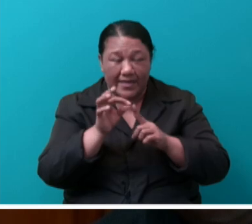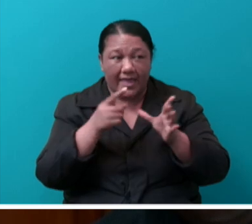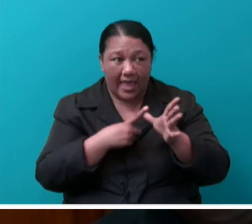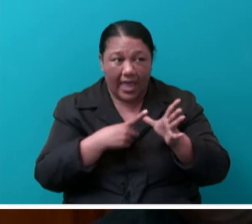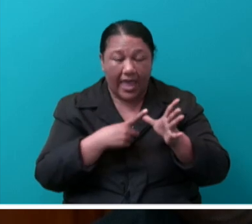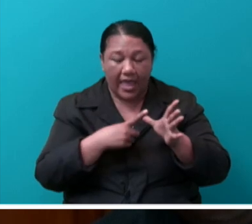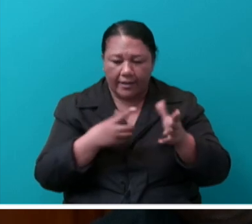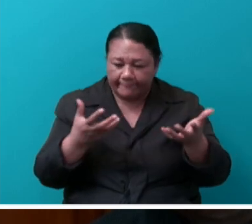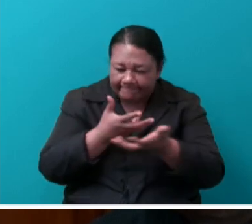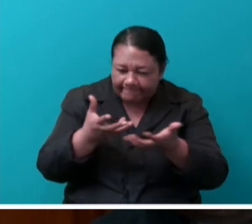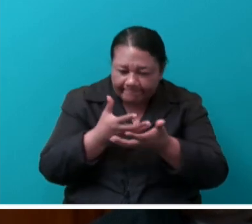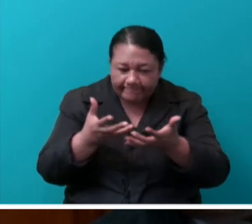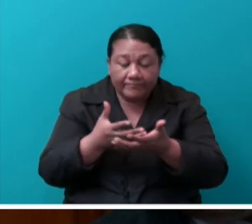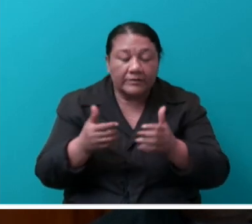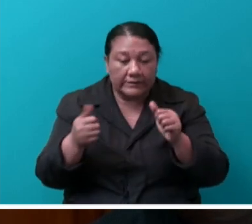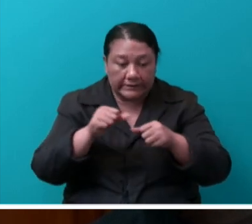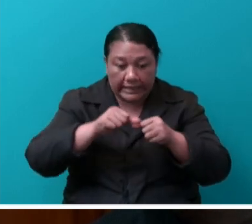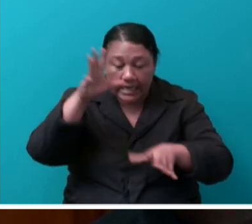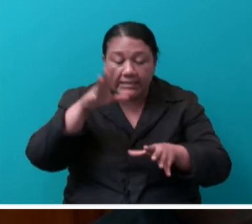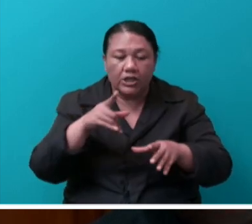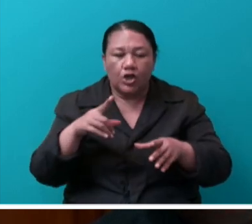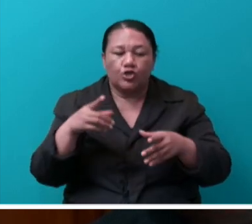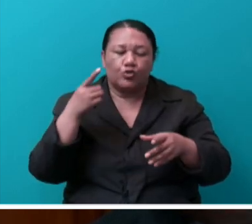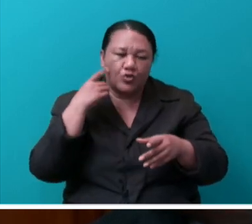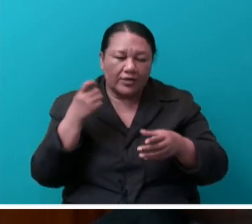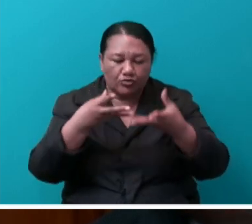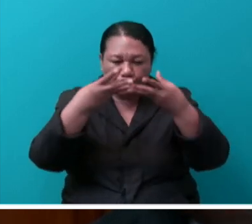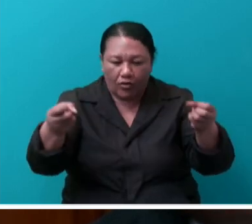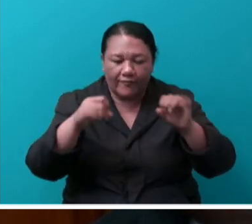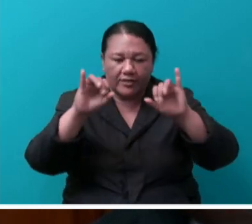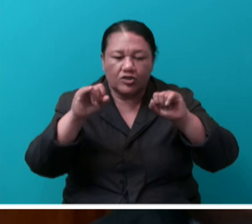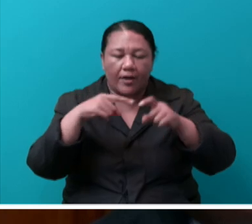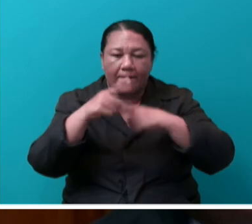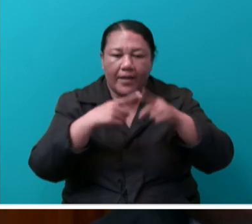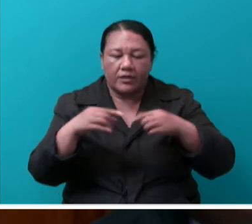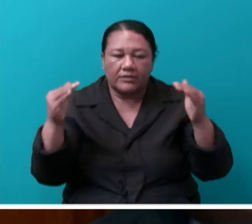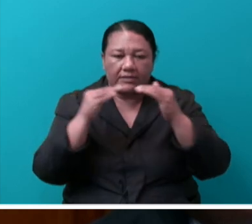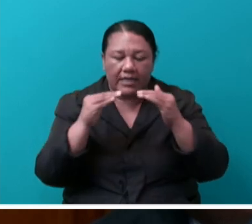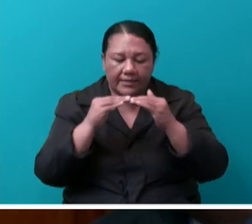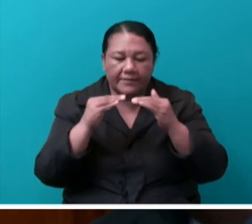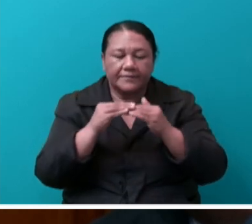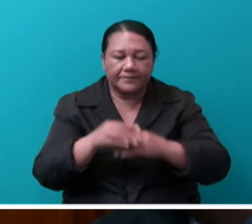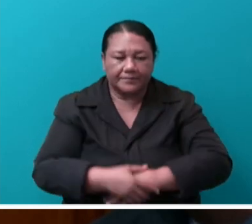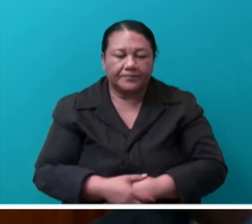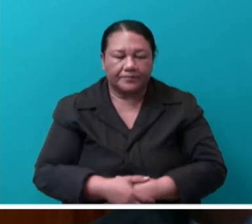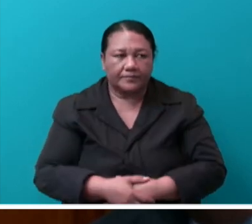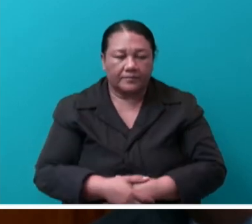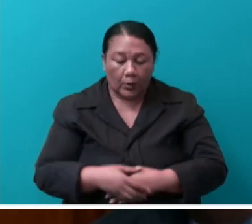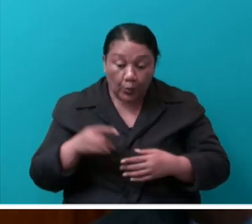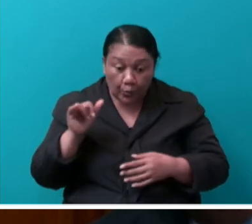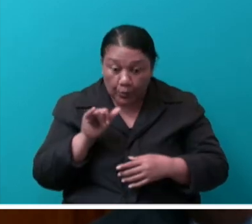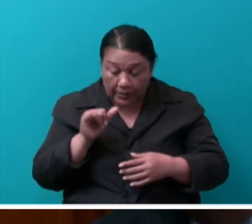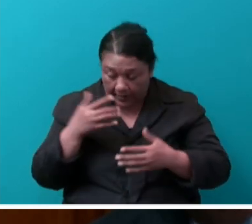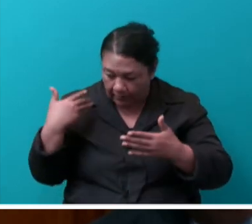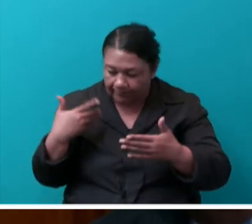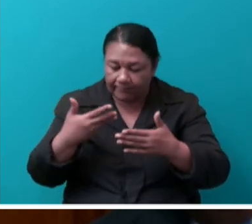address technology-facilitated gender-based violence, which is a growing concern in Fiji. And this analysis has